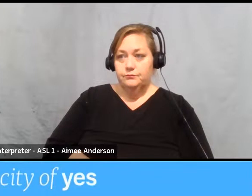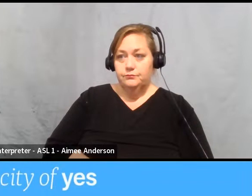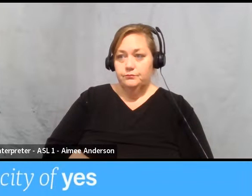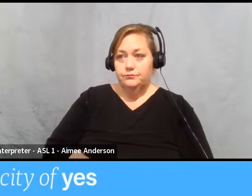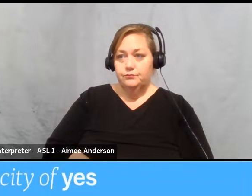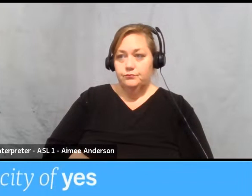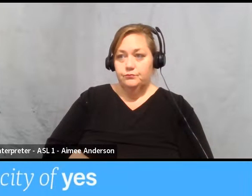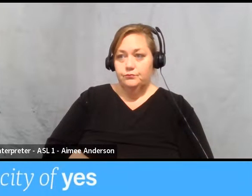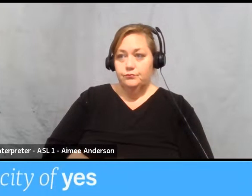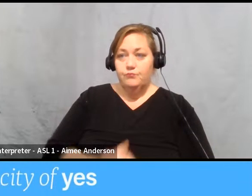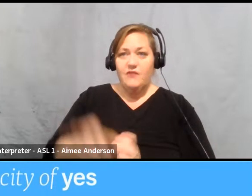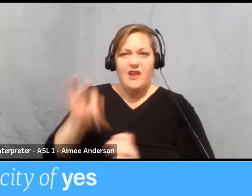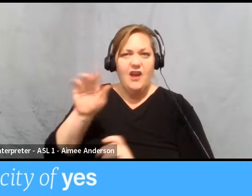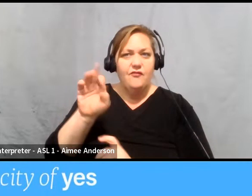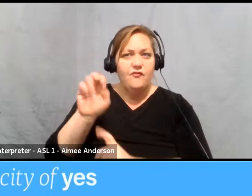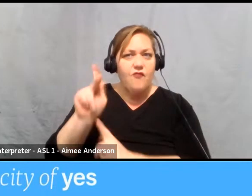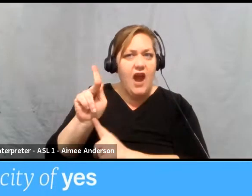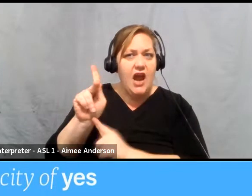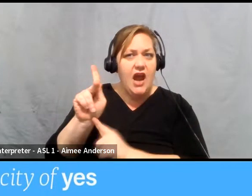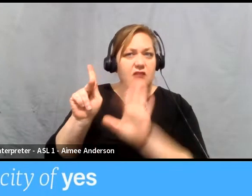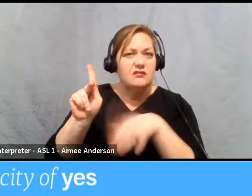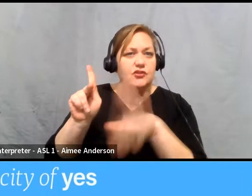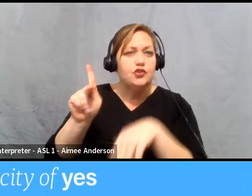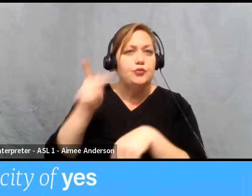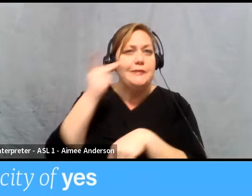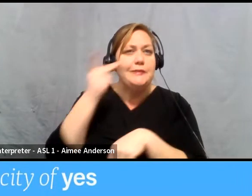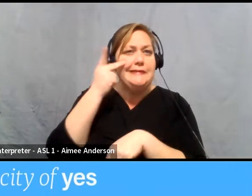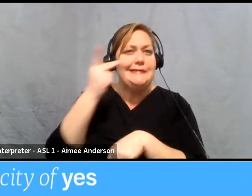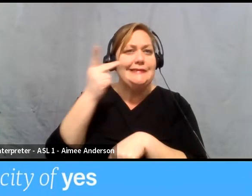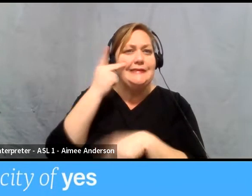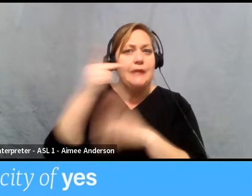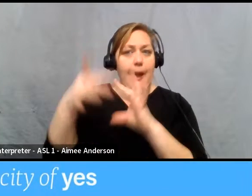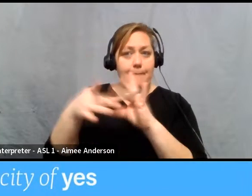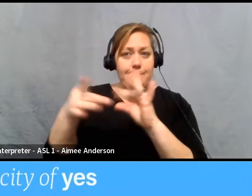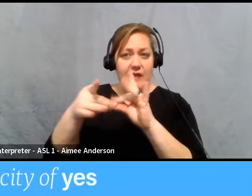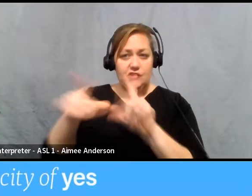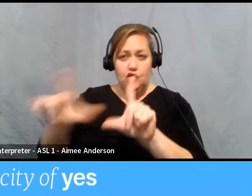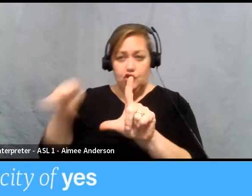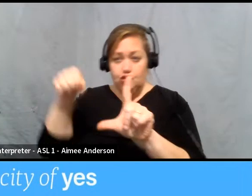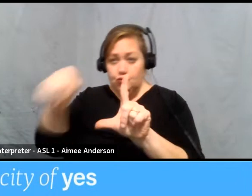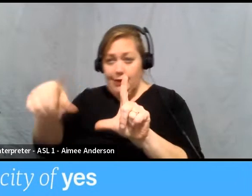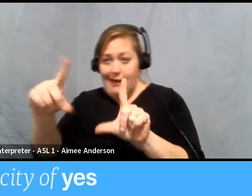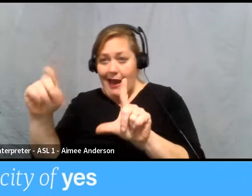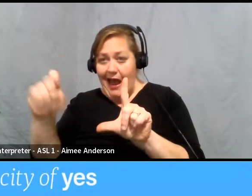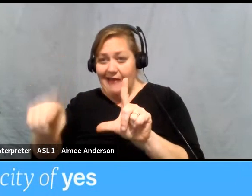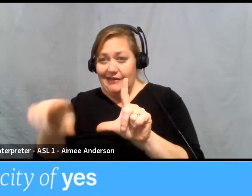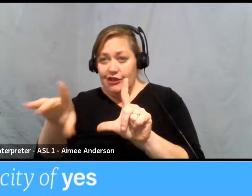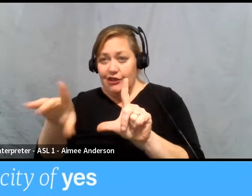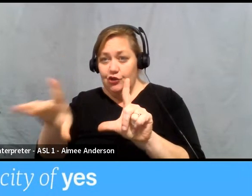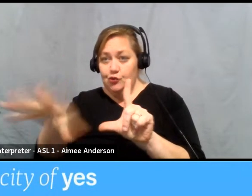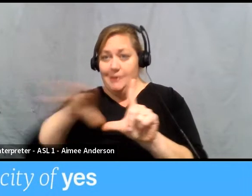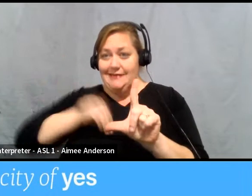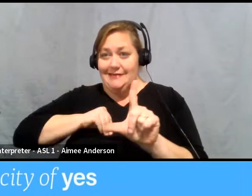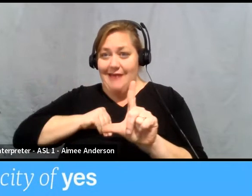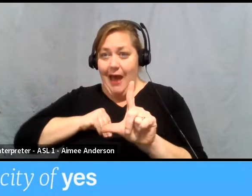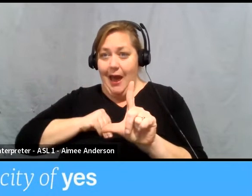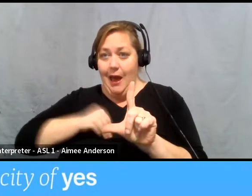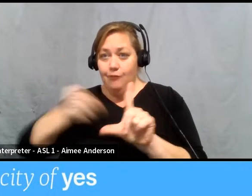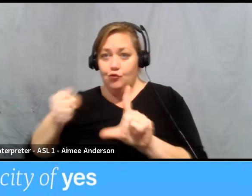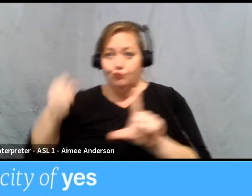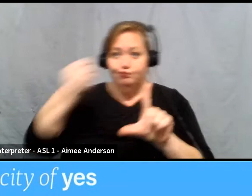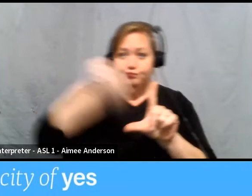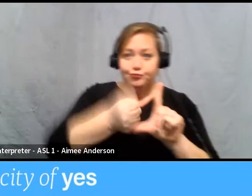Frank, you should be seeing a message on your screen asking to accept promotion